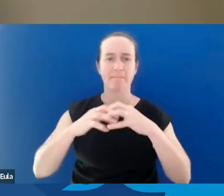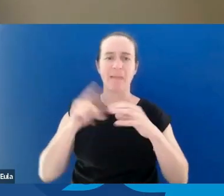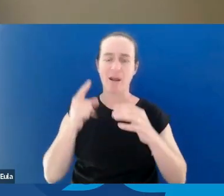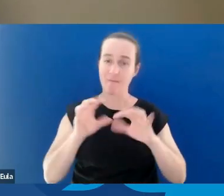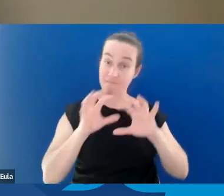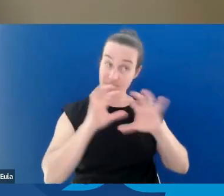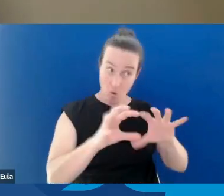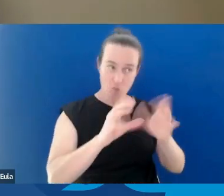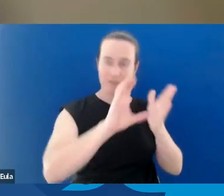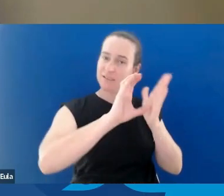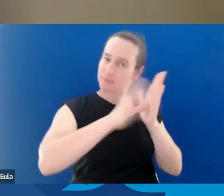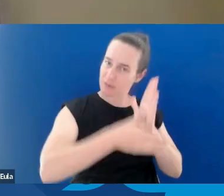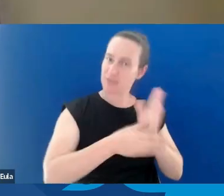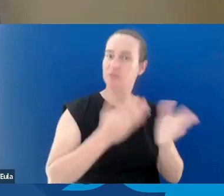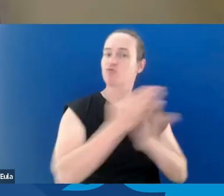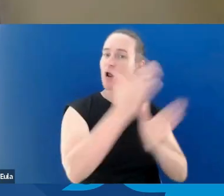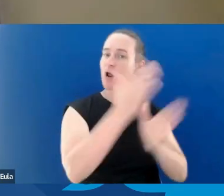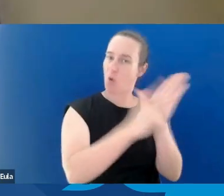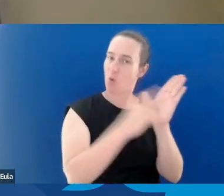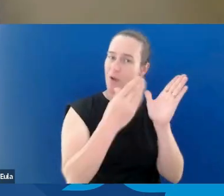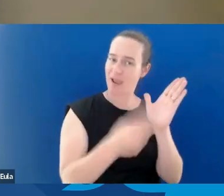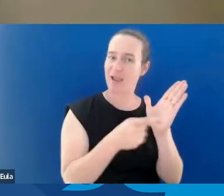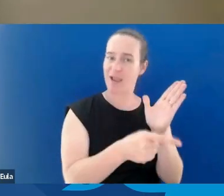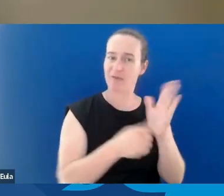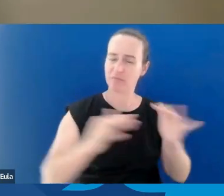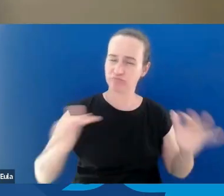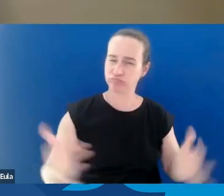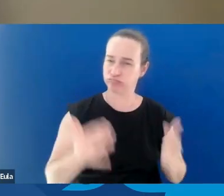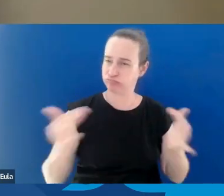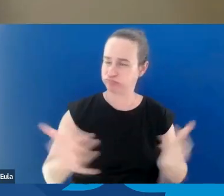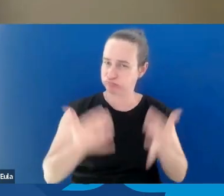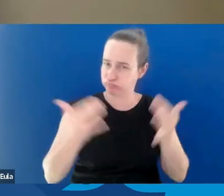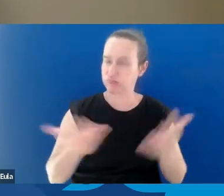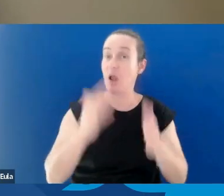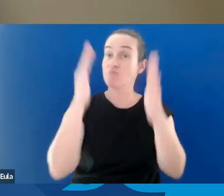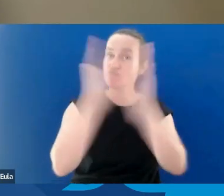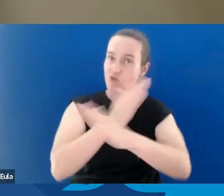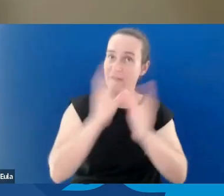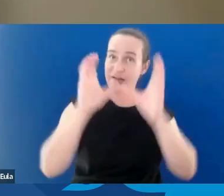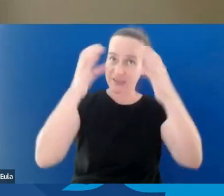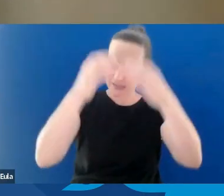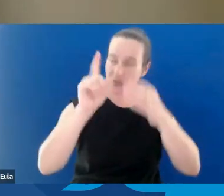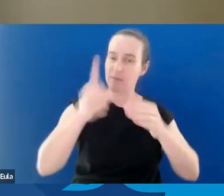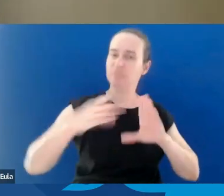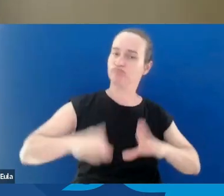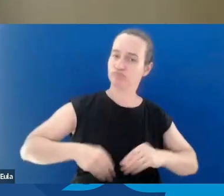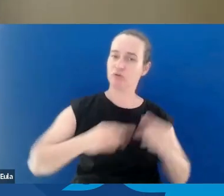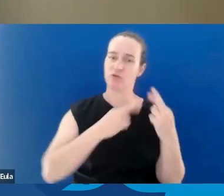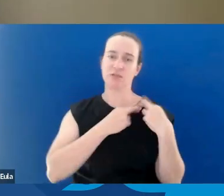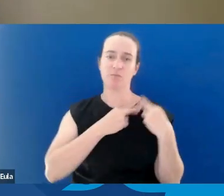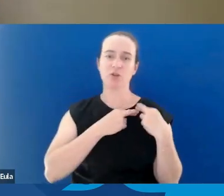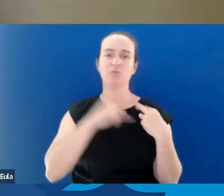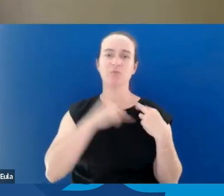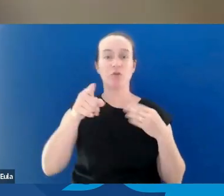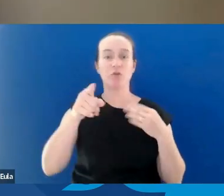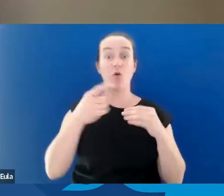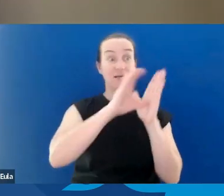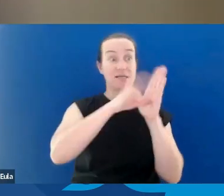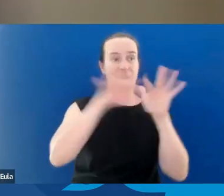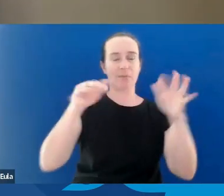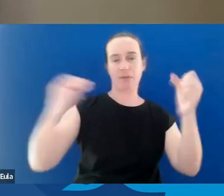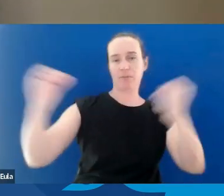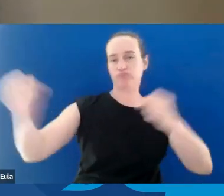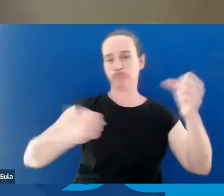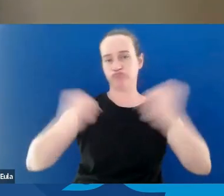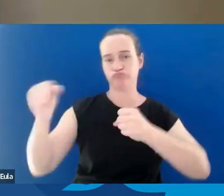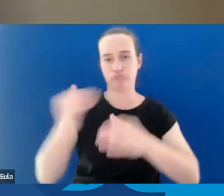disability rights laws and enhancing private sector accountability in employment and inclusion. The Department